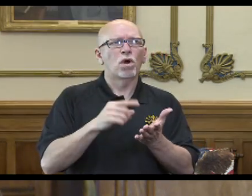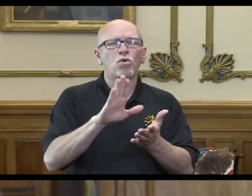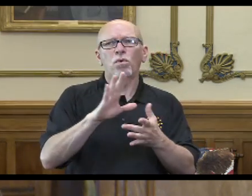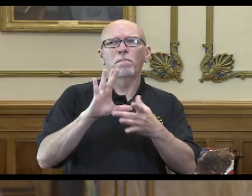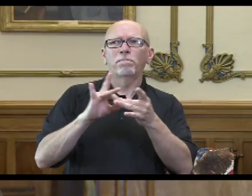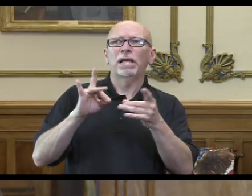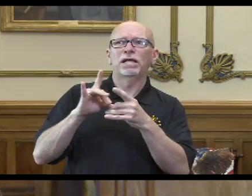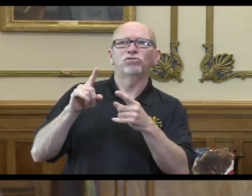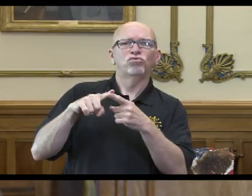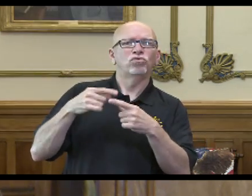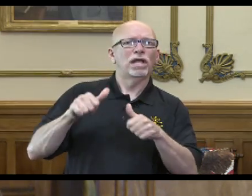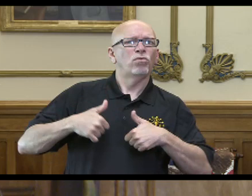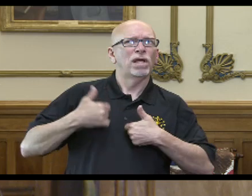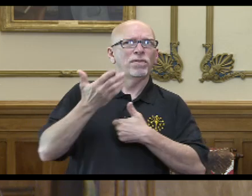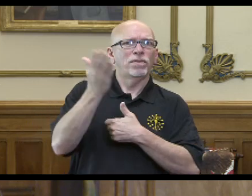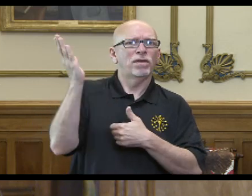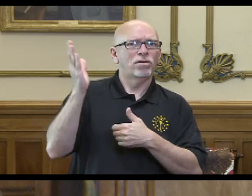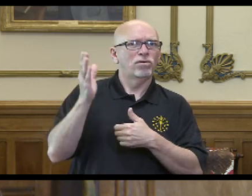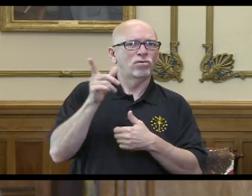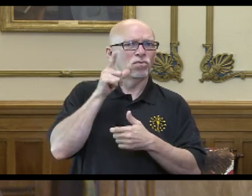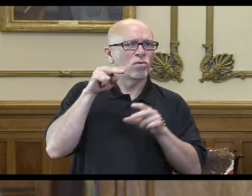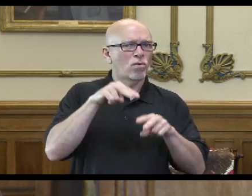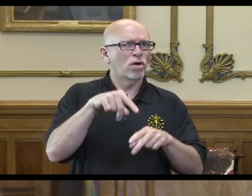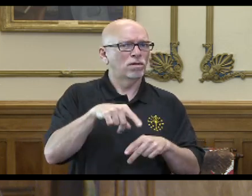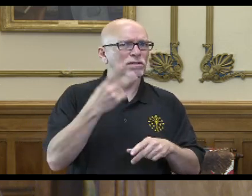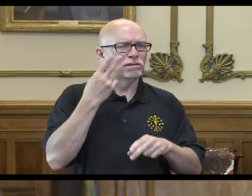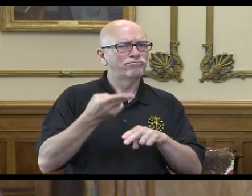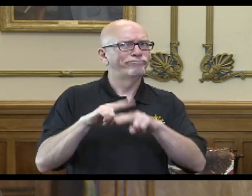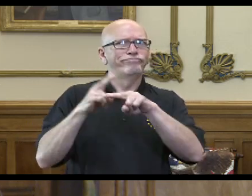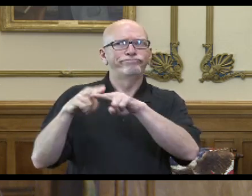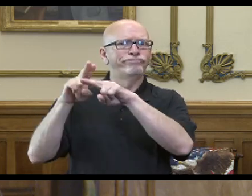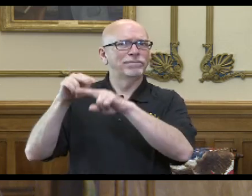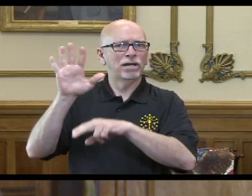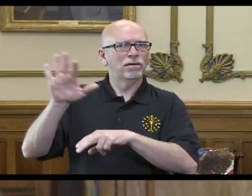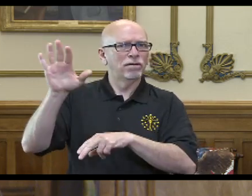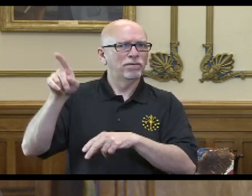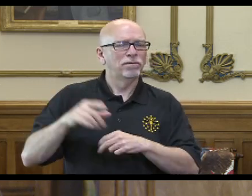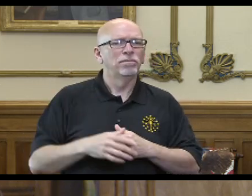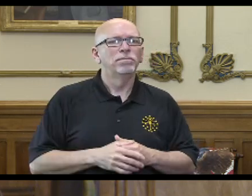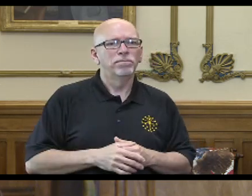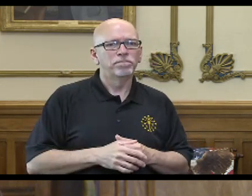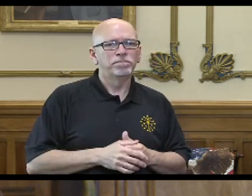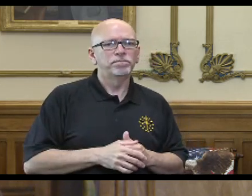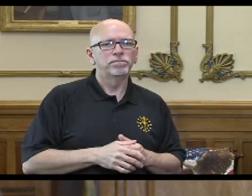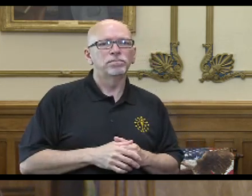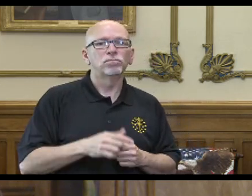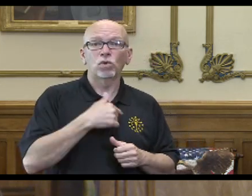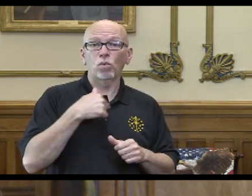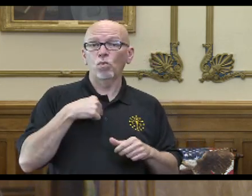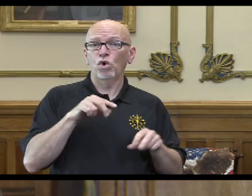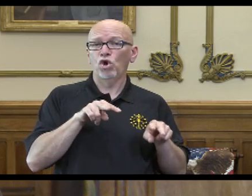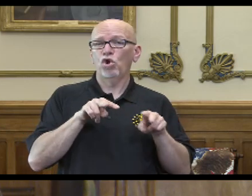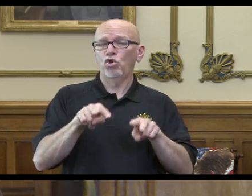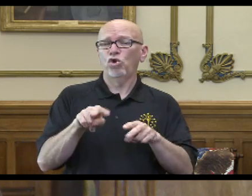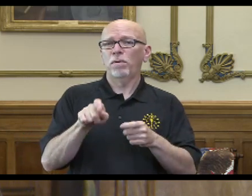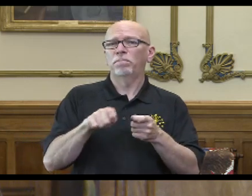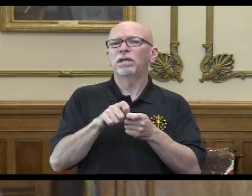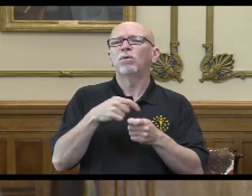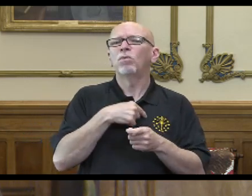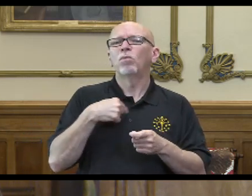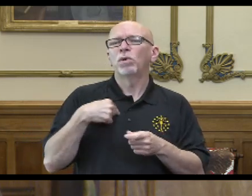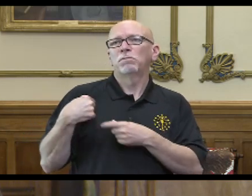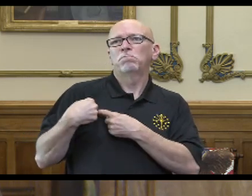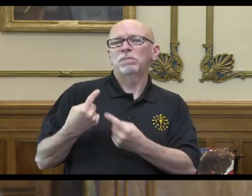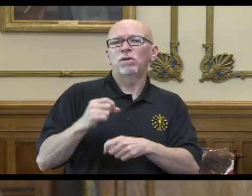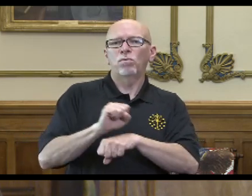have to our residents up here, since we're seeing this spike in cases? So we are looking specifically, we have looked and have